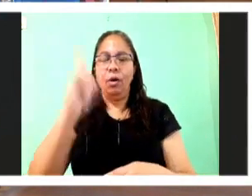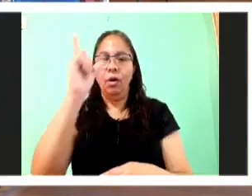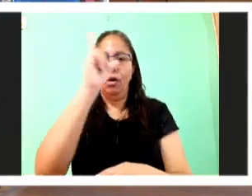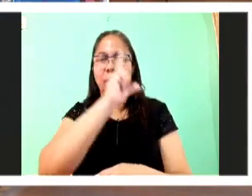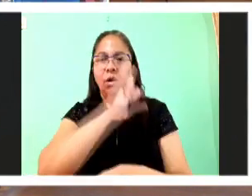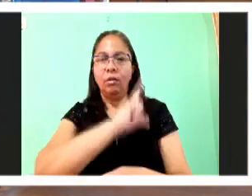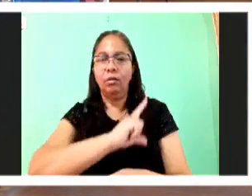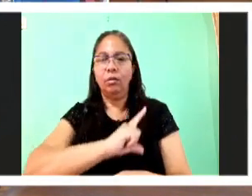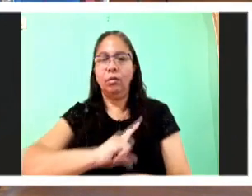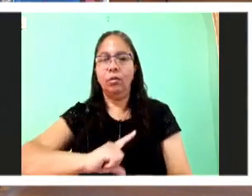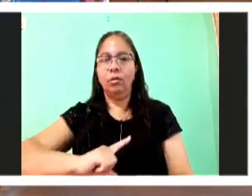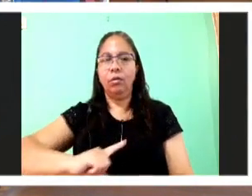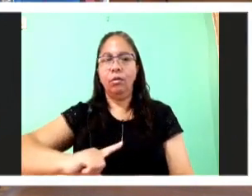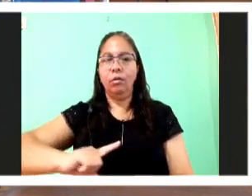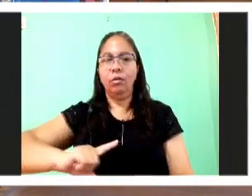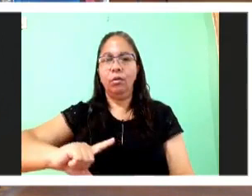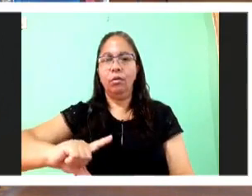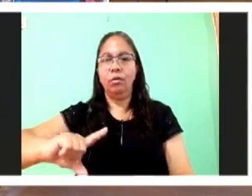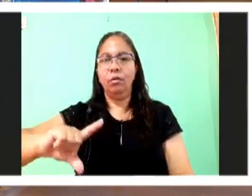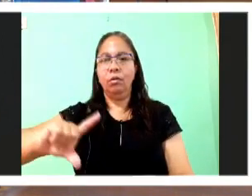one